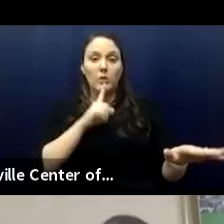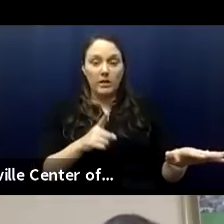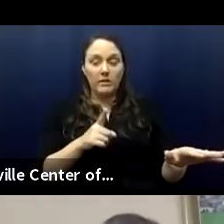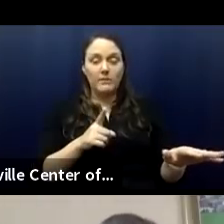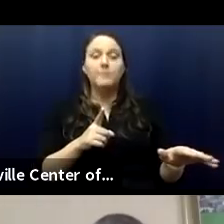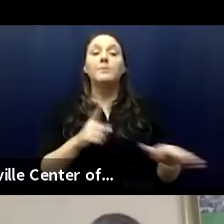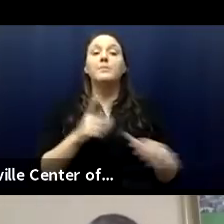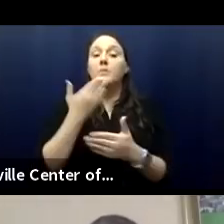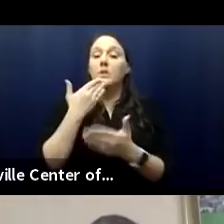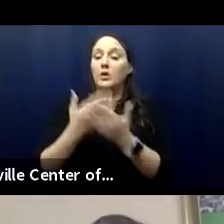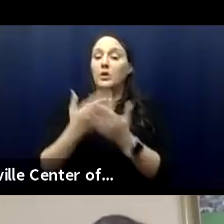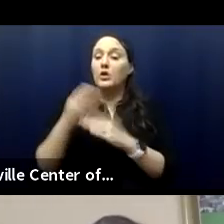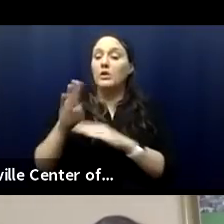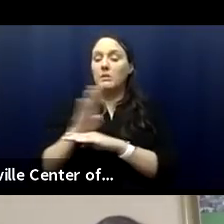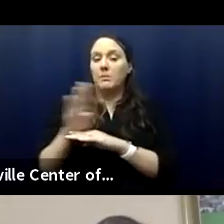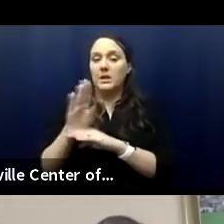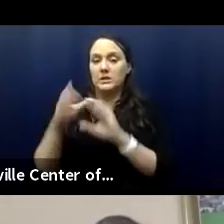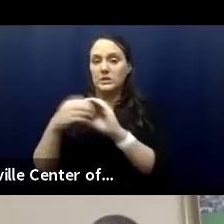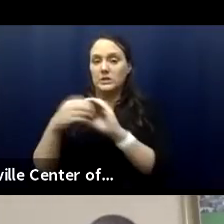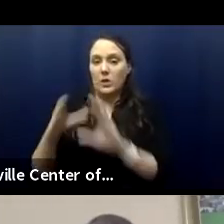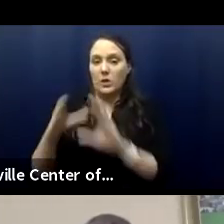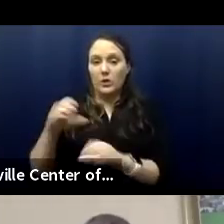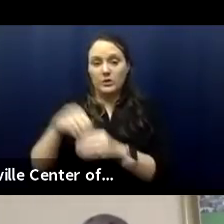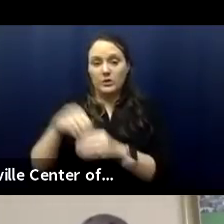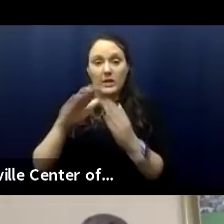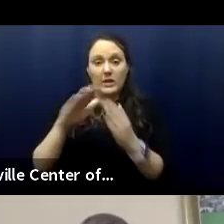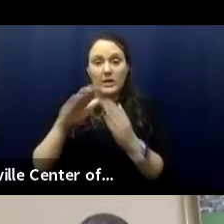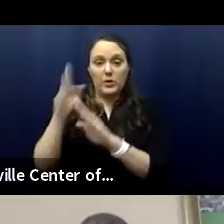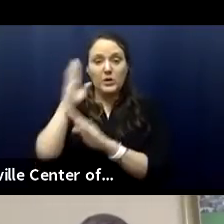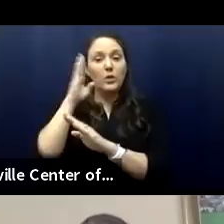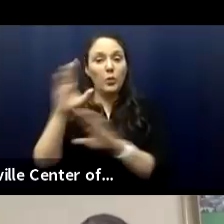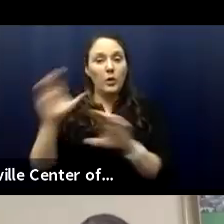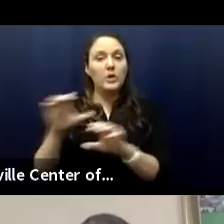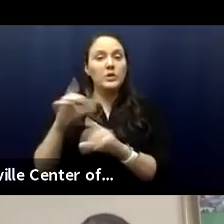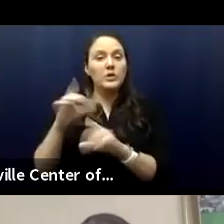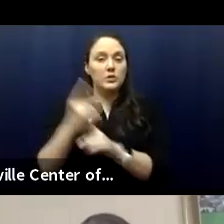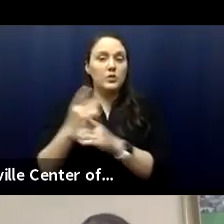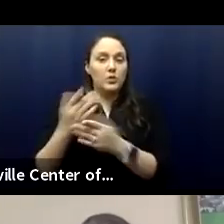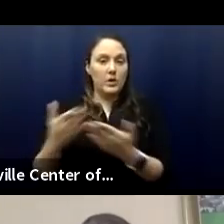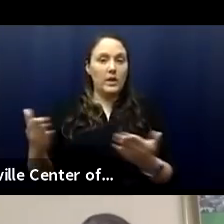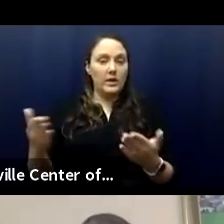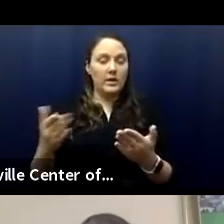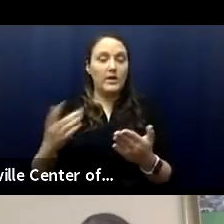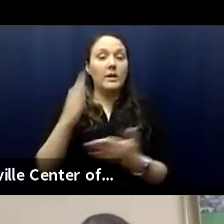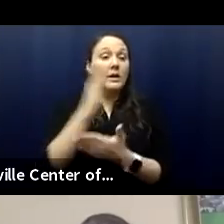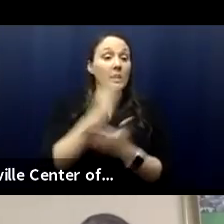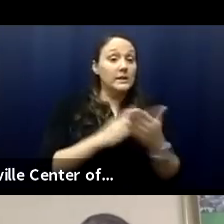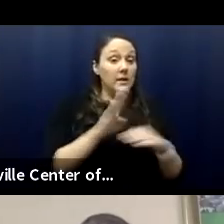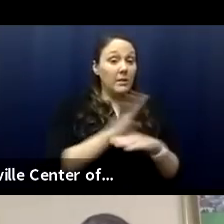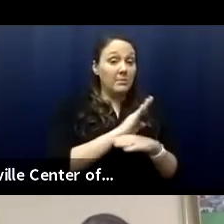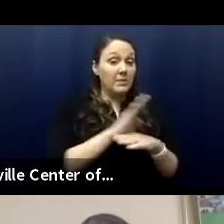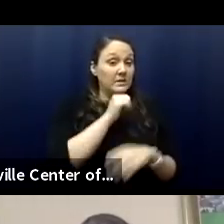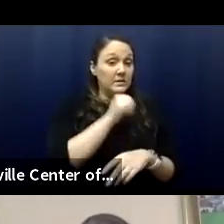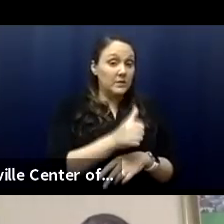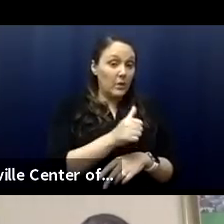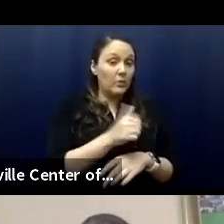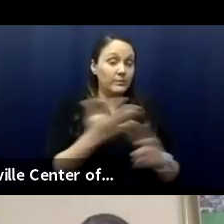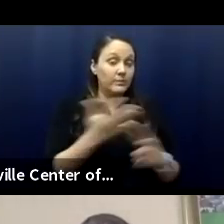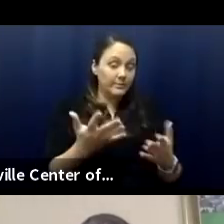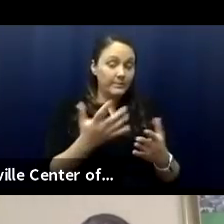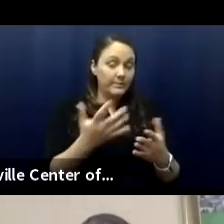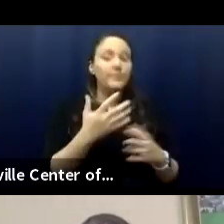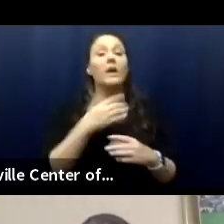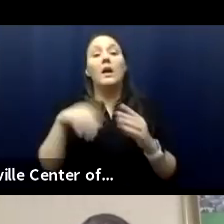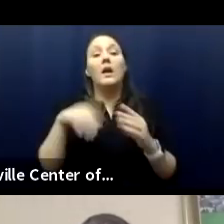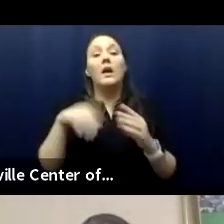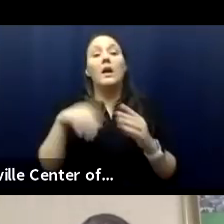in our community that will do the right thing. We do have some business owners that don't. And as we get more information, I think we need to